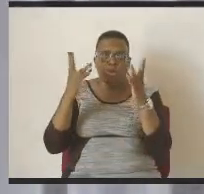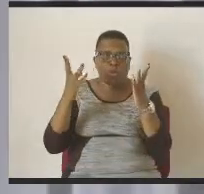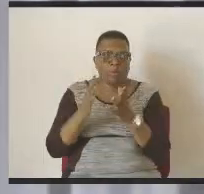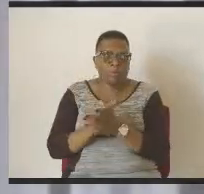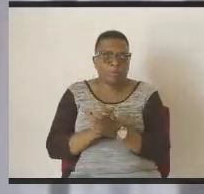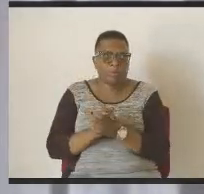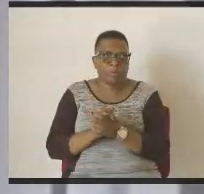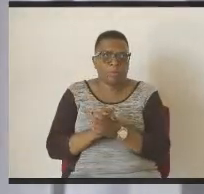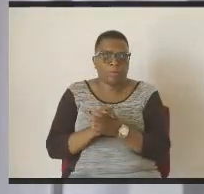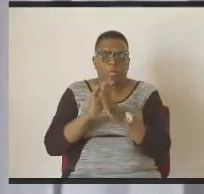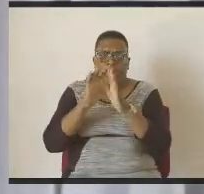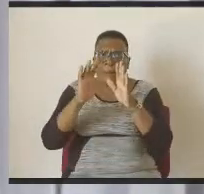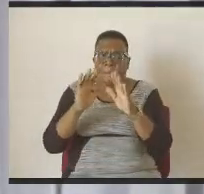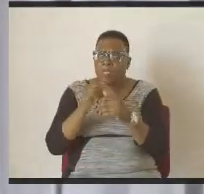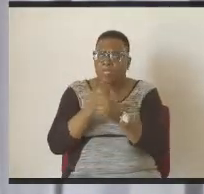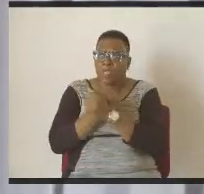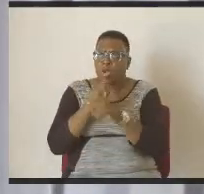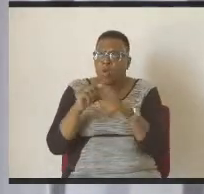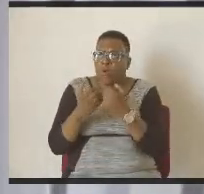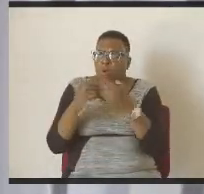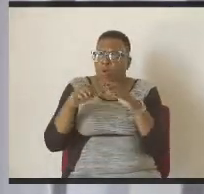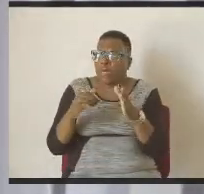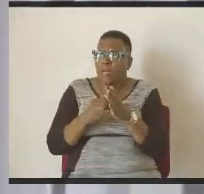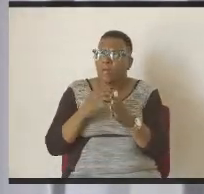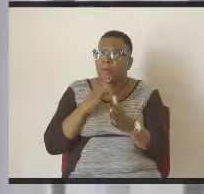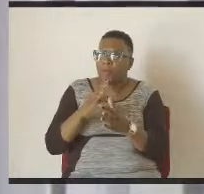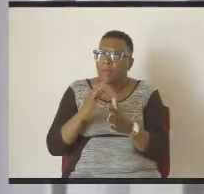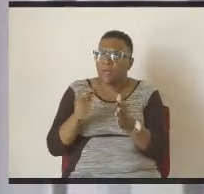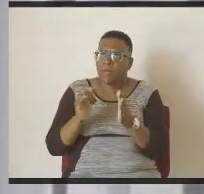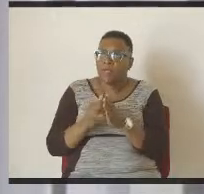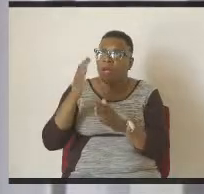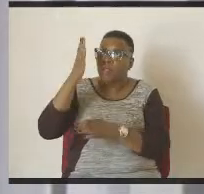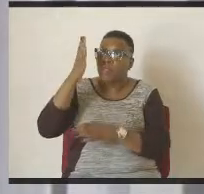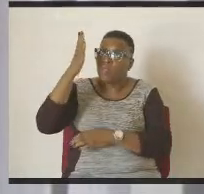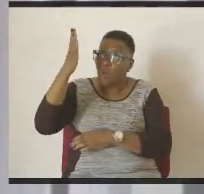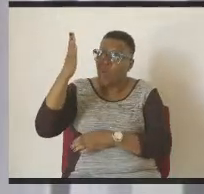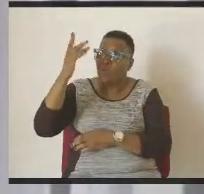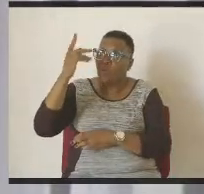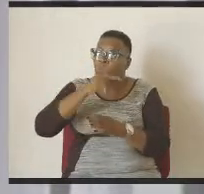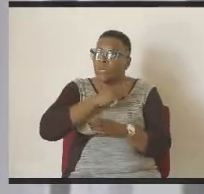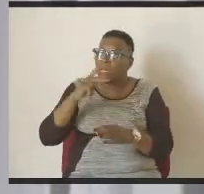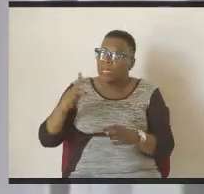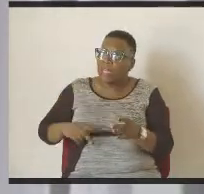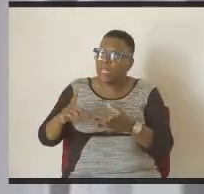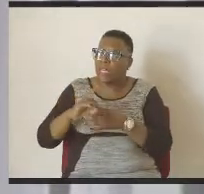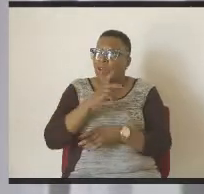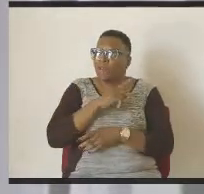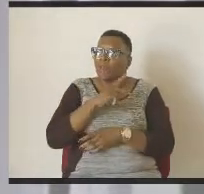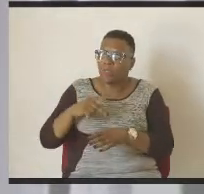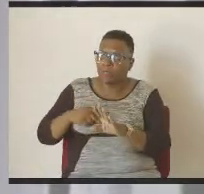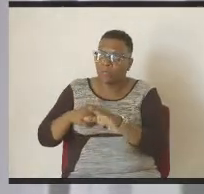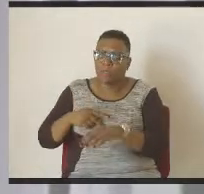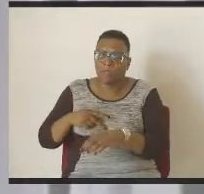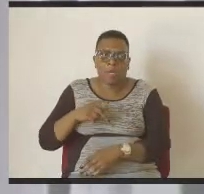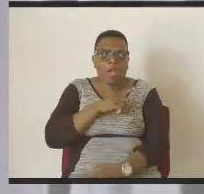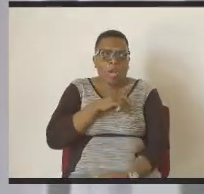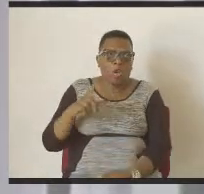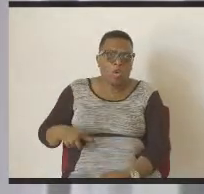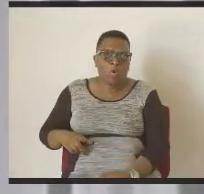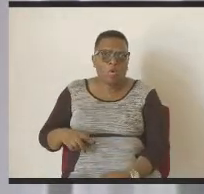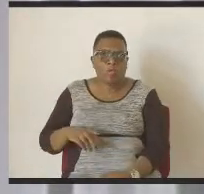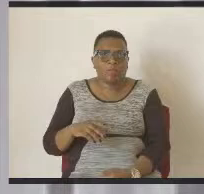that amazing love, how can it be that though the King of Kings, the Lord of Lords, should die for